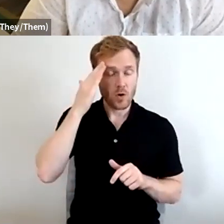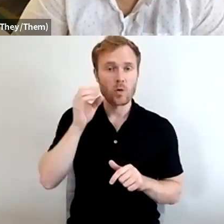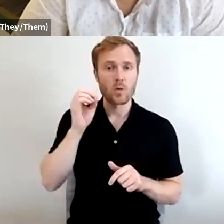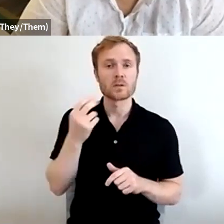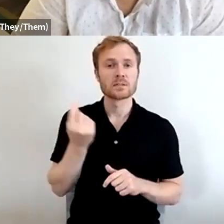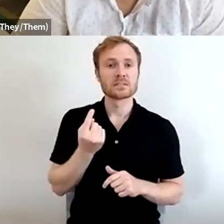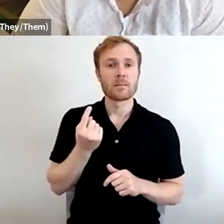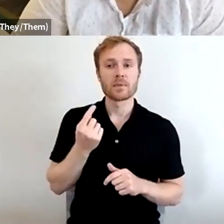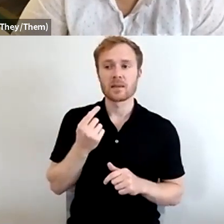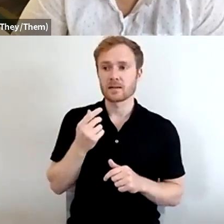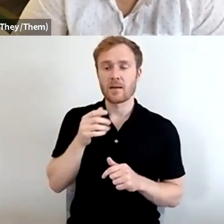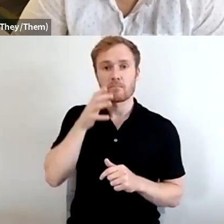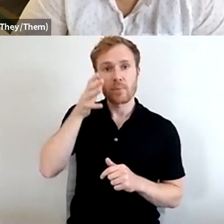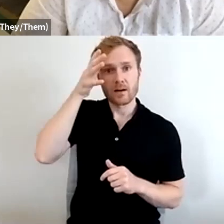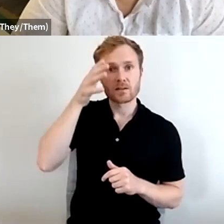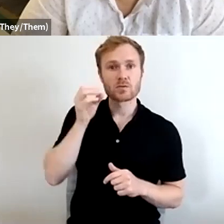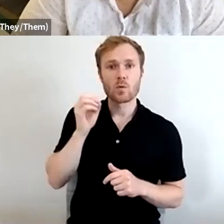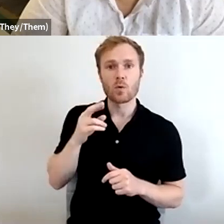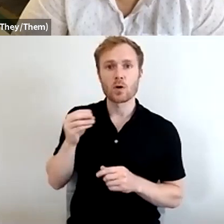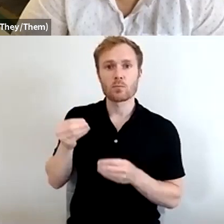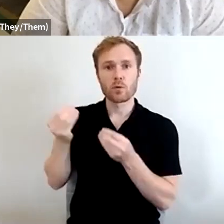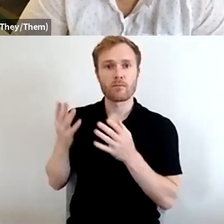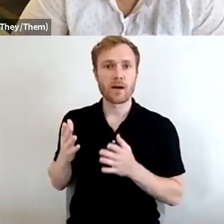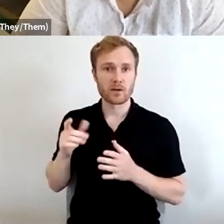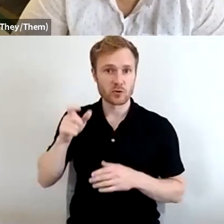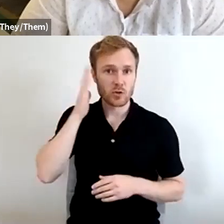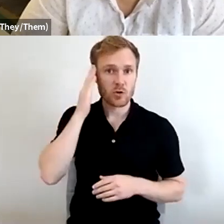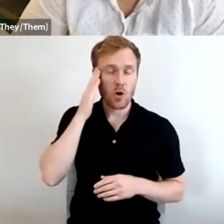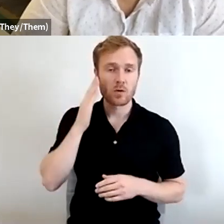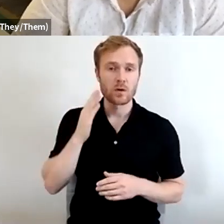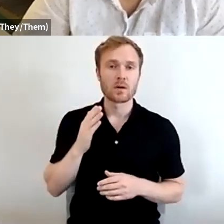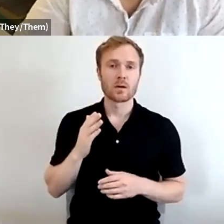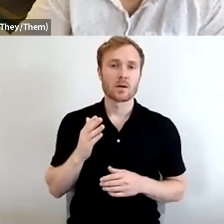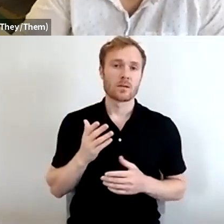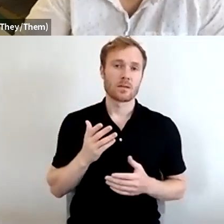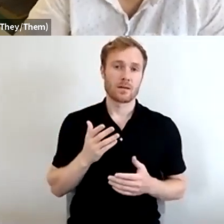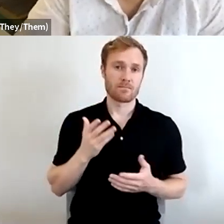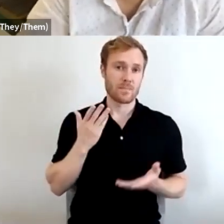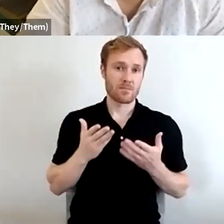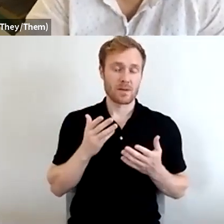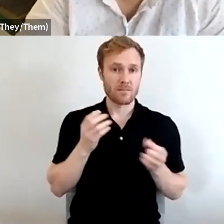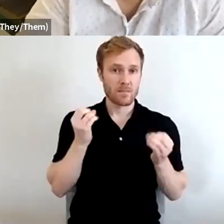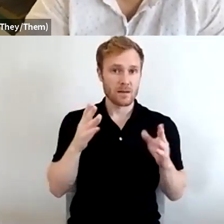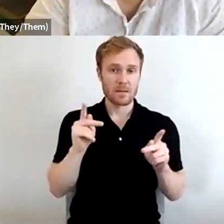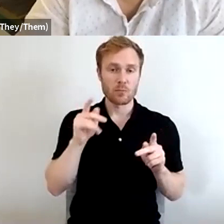providers need to know that maybe is less known when working with trans and non-binary youth?